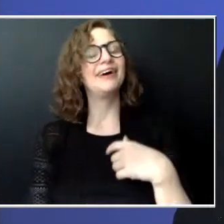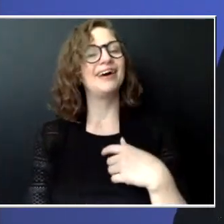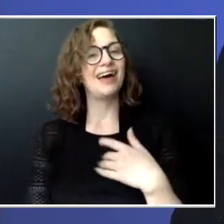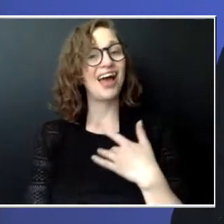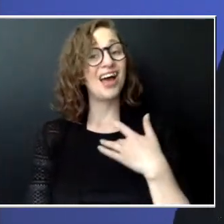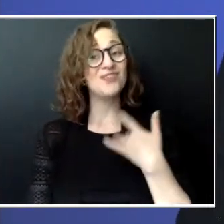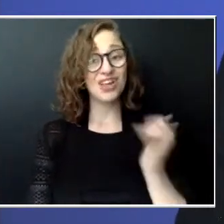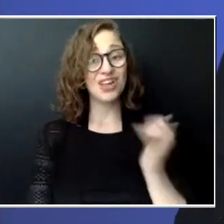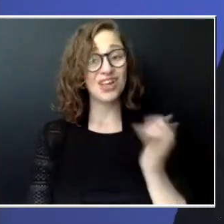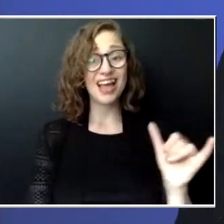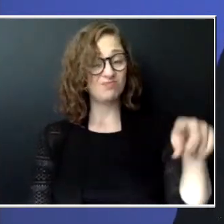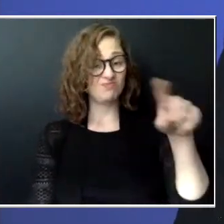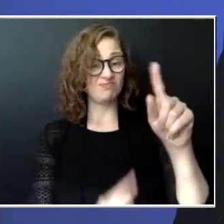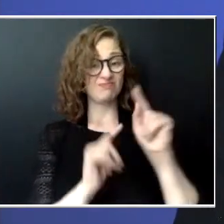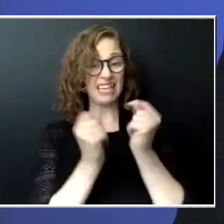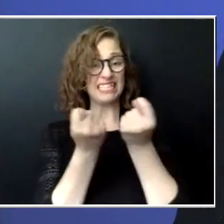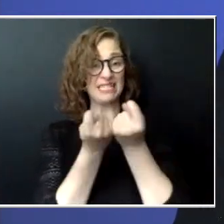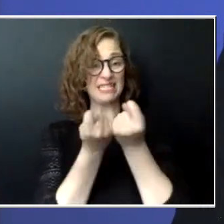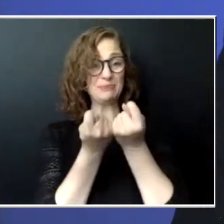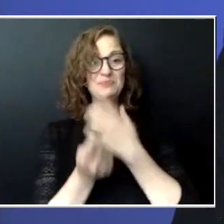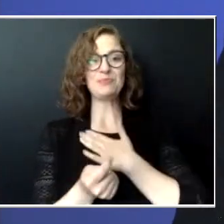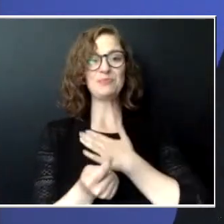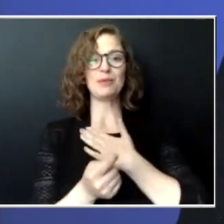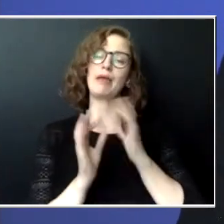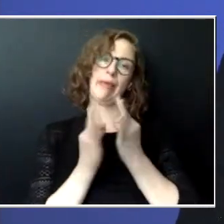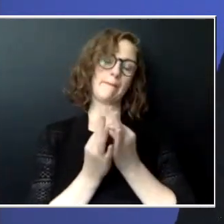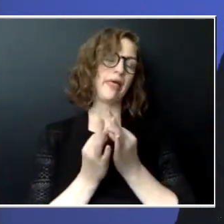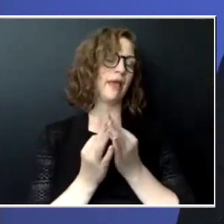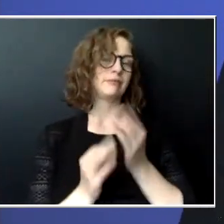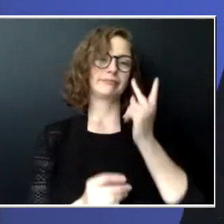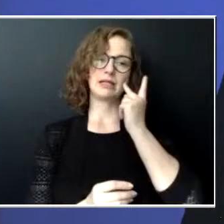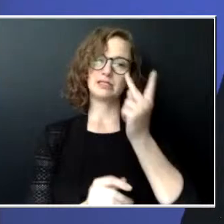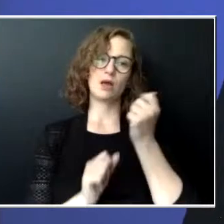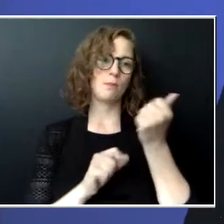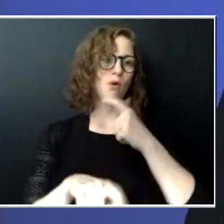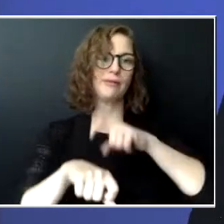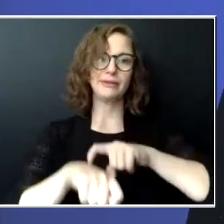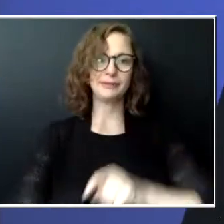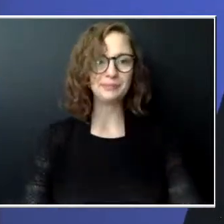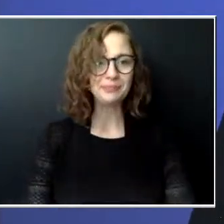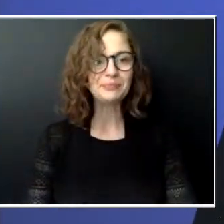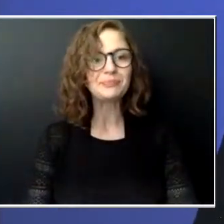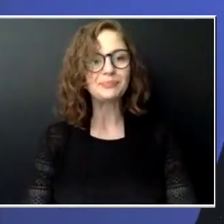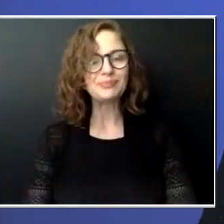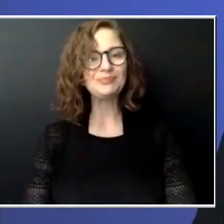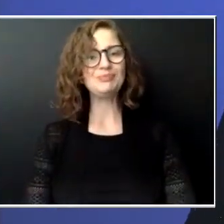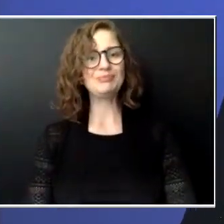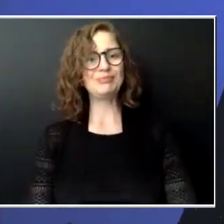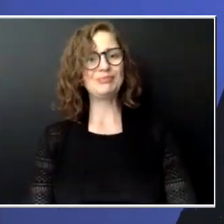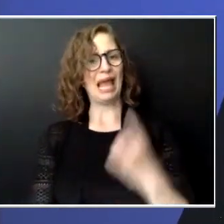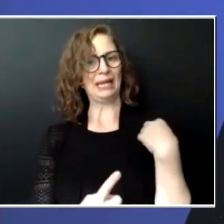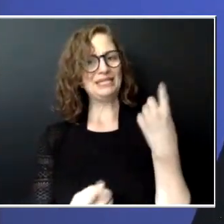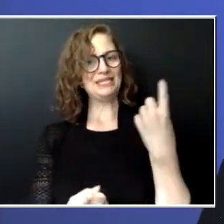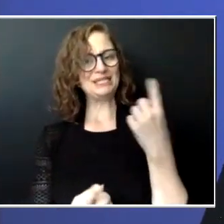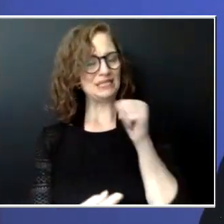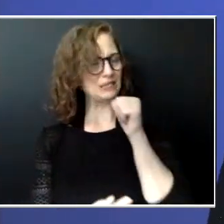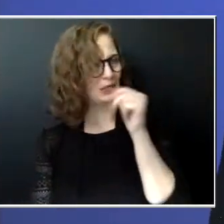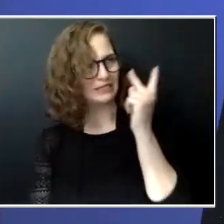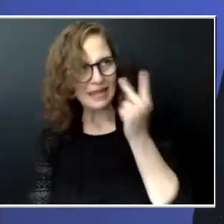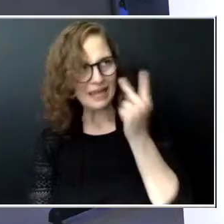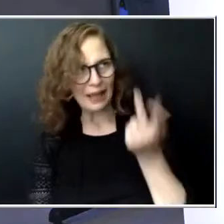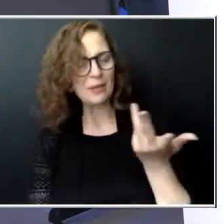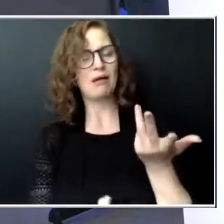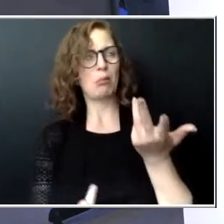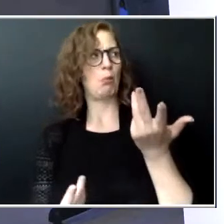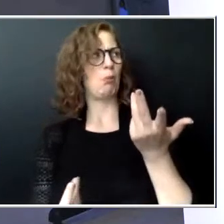saw them a lot. Good. And haven't quite known what to do without seeing them every week or two. You create